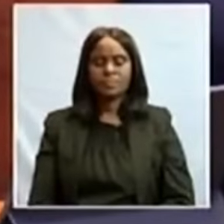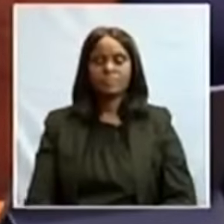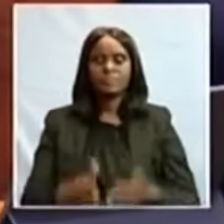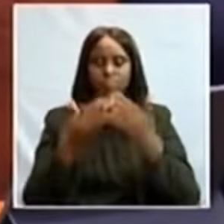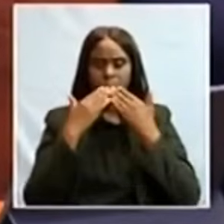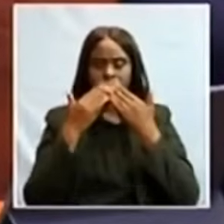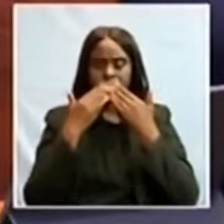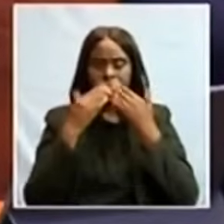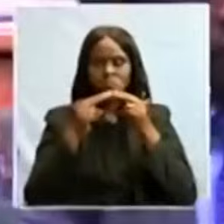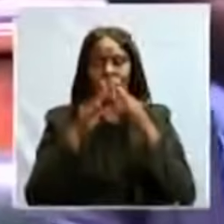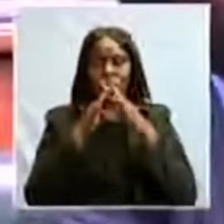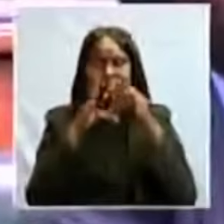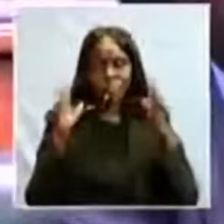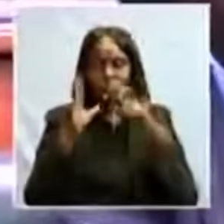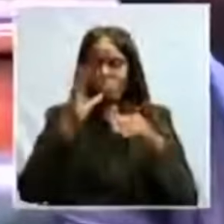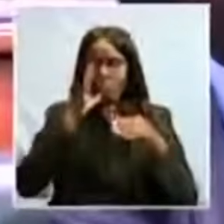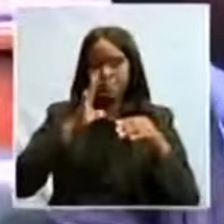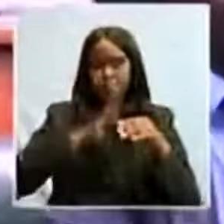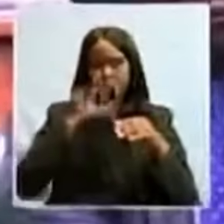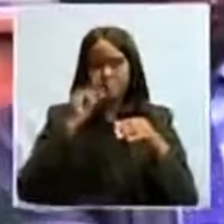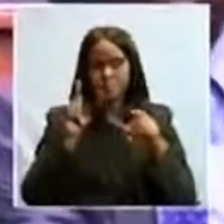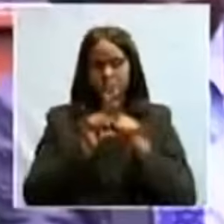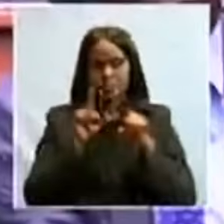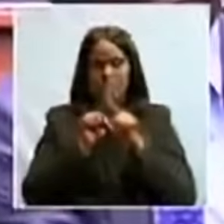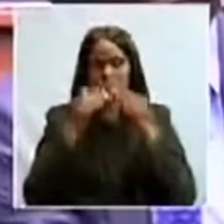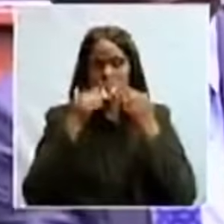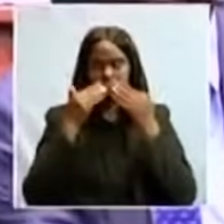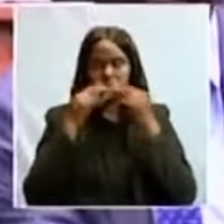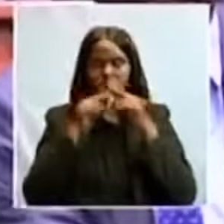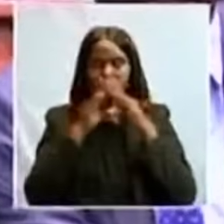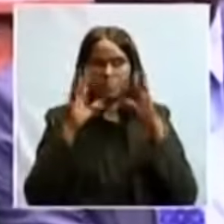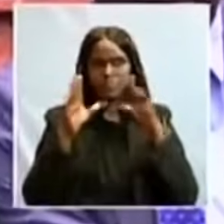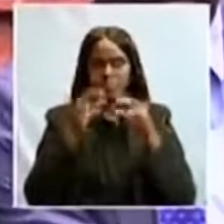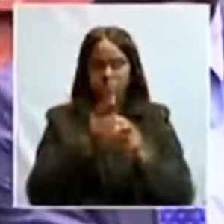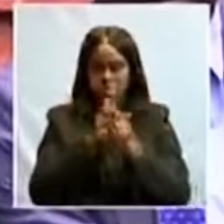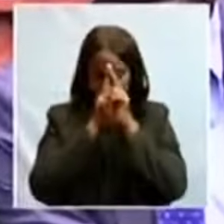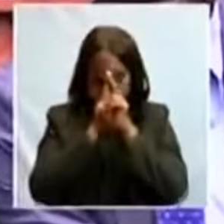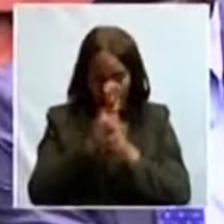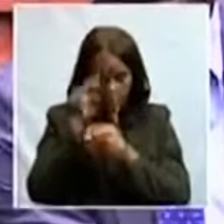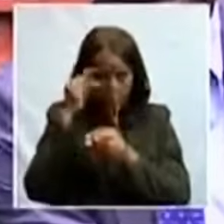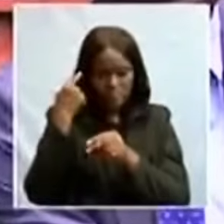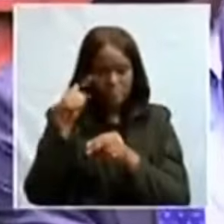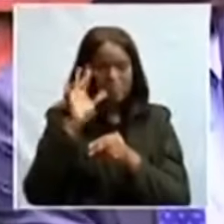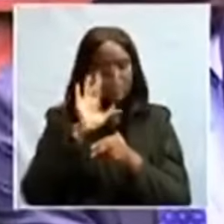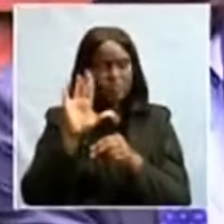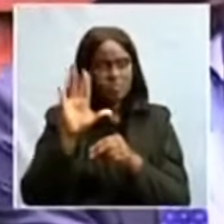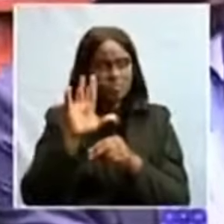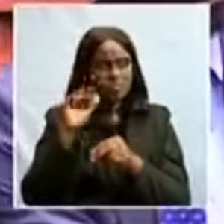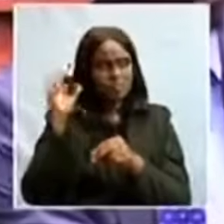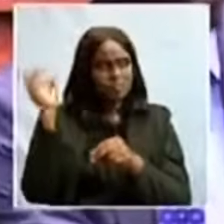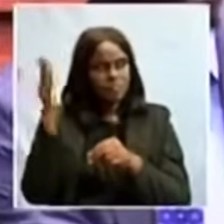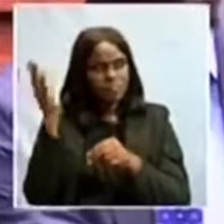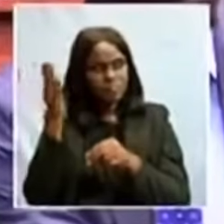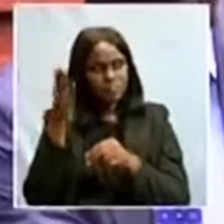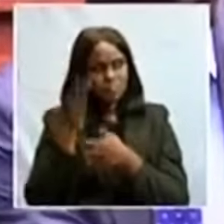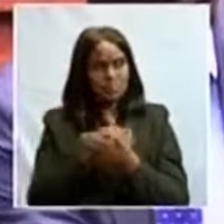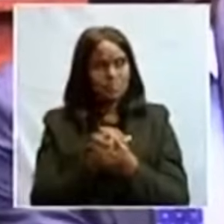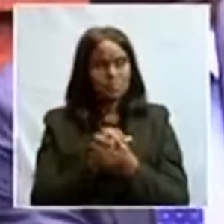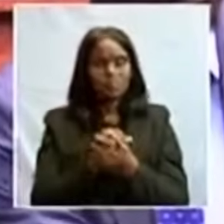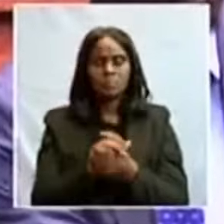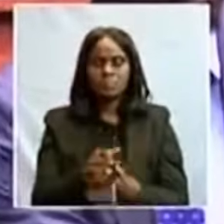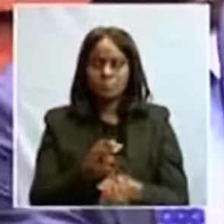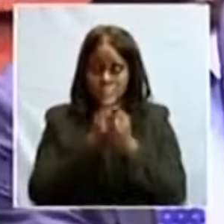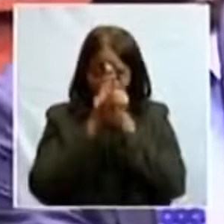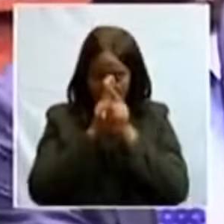Thank you so very much, Madam Speaker, and thank you so very much, Honorable Minister, for that ministerial statement.